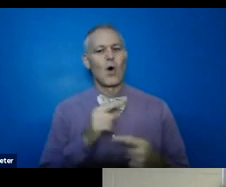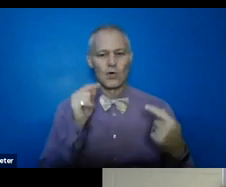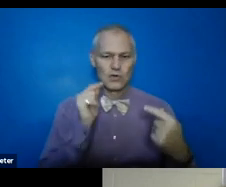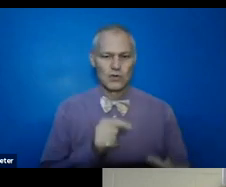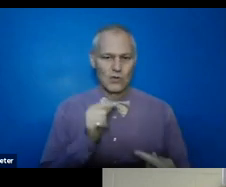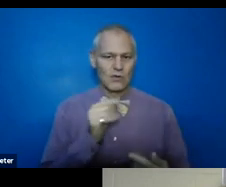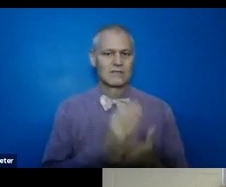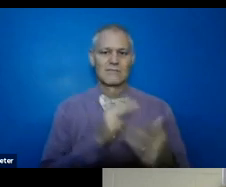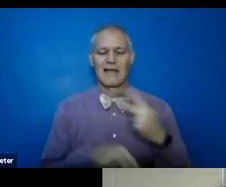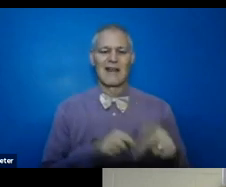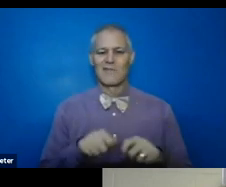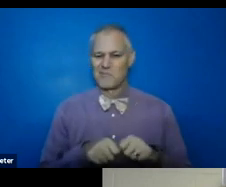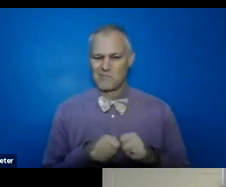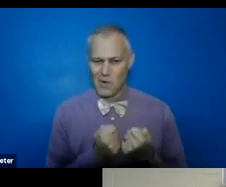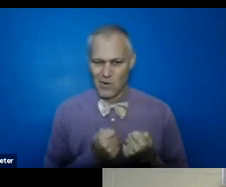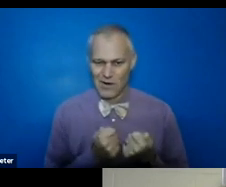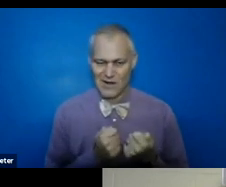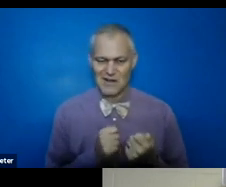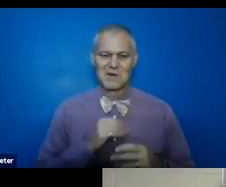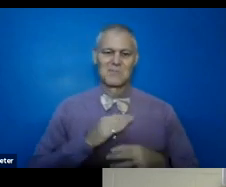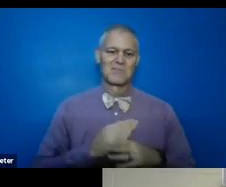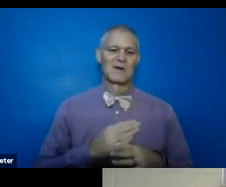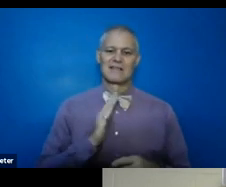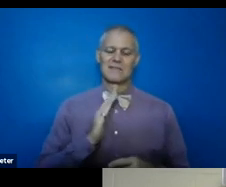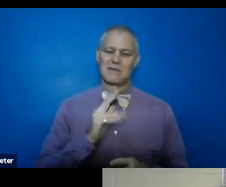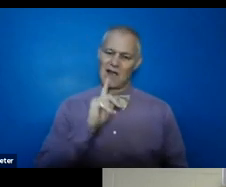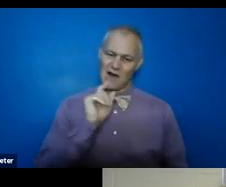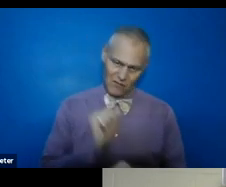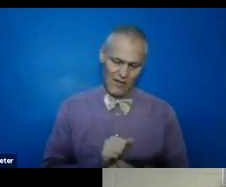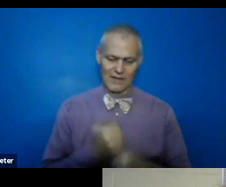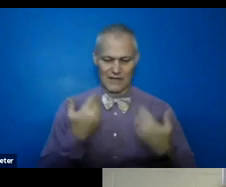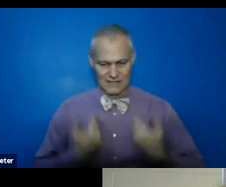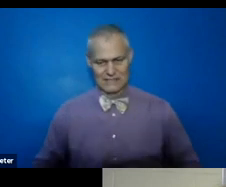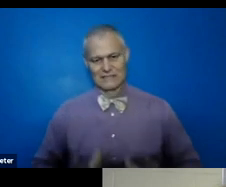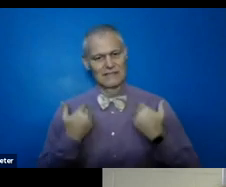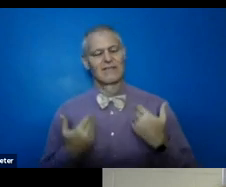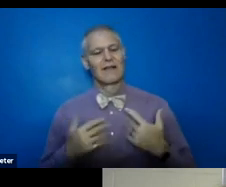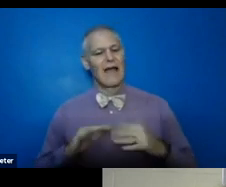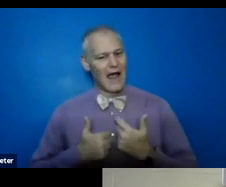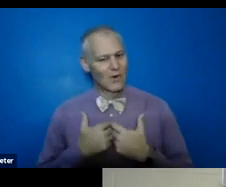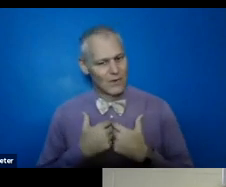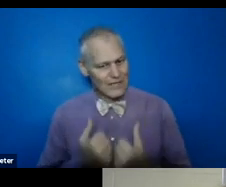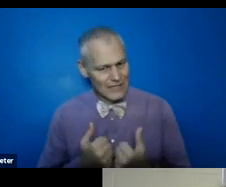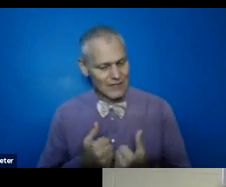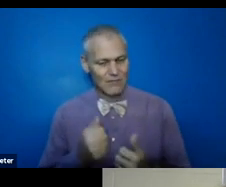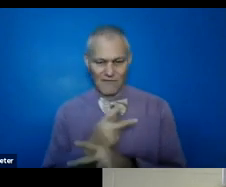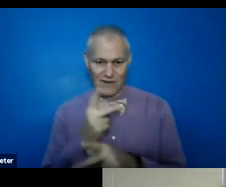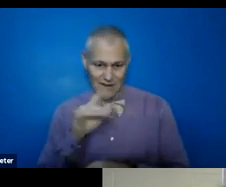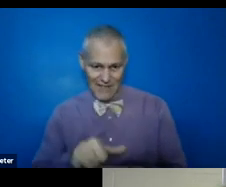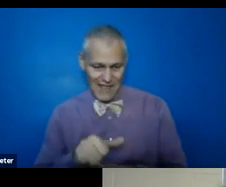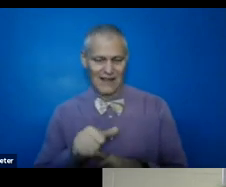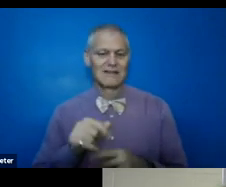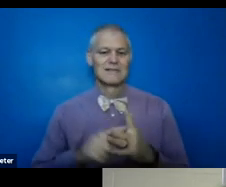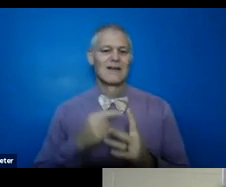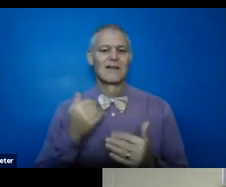of brokenness that is preventing us from being our authentic self. So it's about how do we heal, and once we figure that out, we begin this process